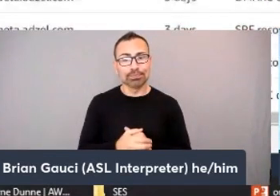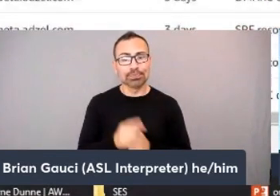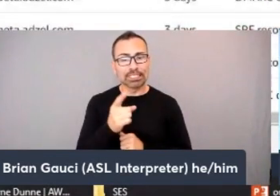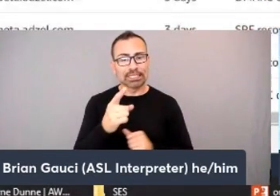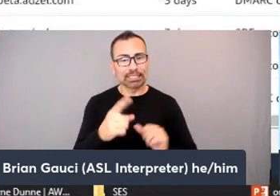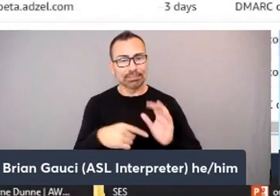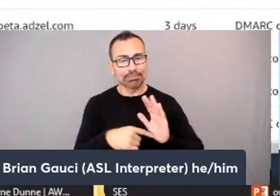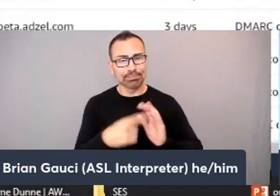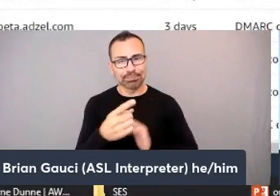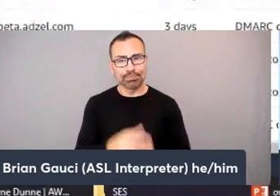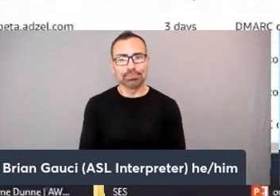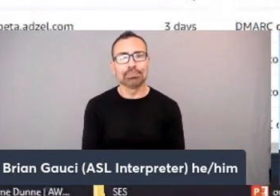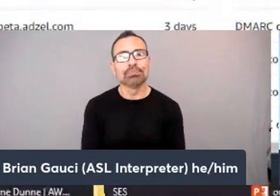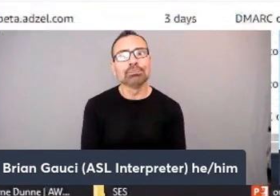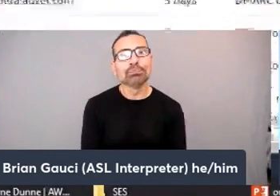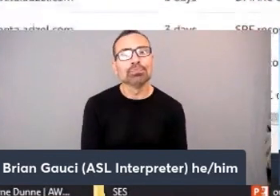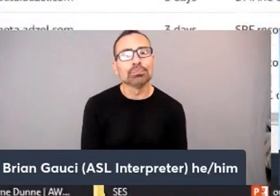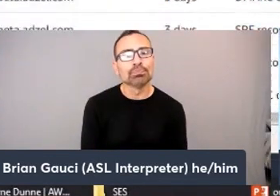some scrolling issues here.